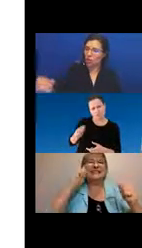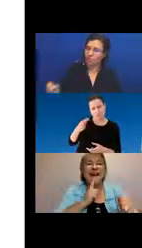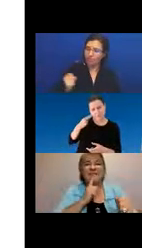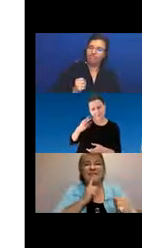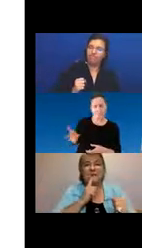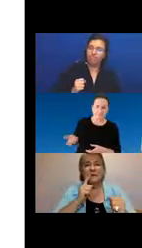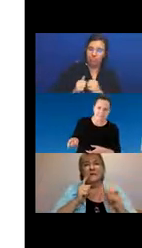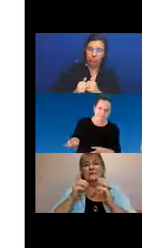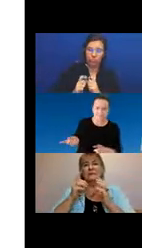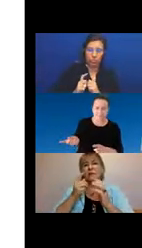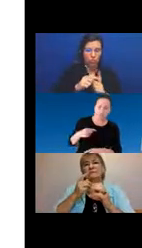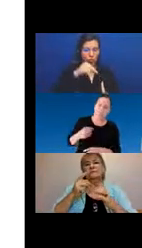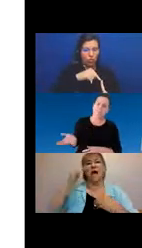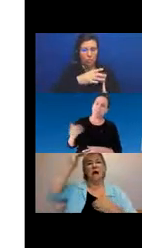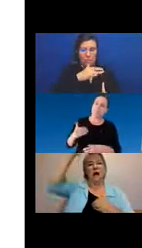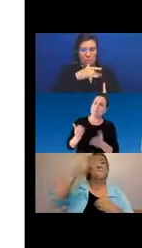the deaf